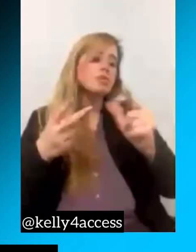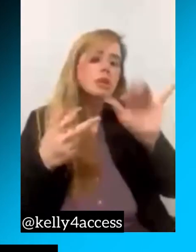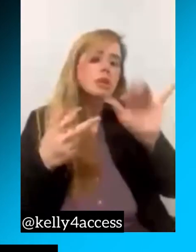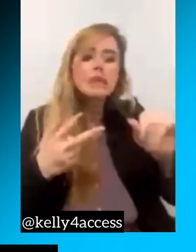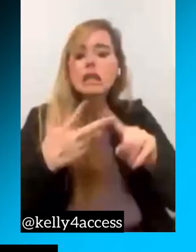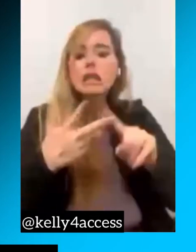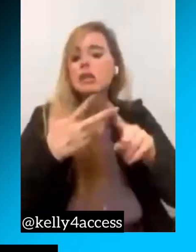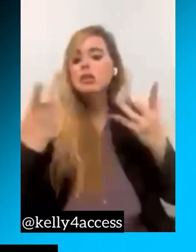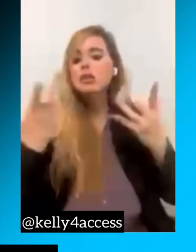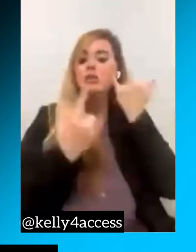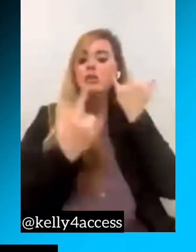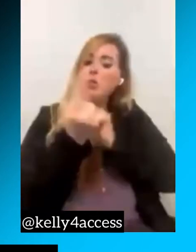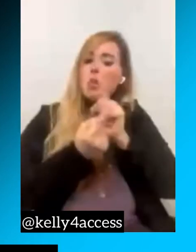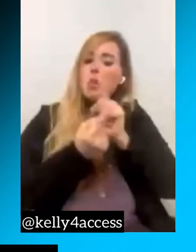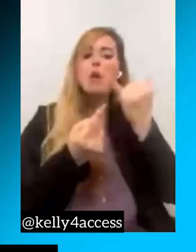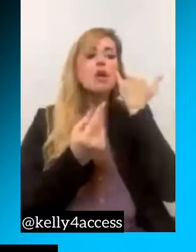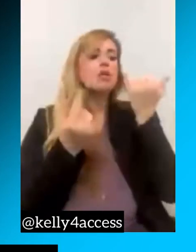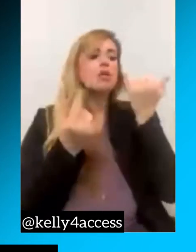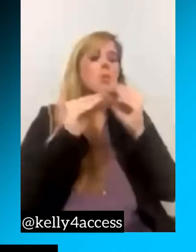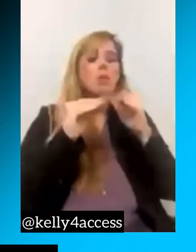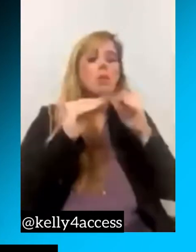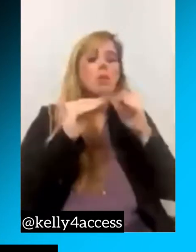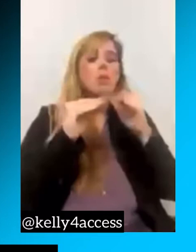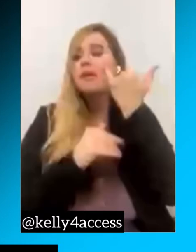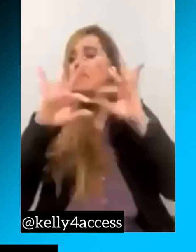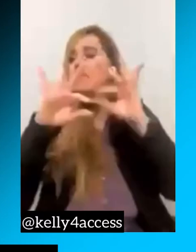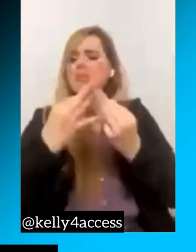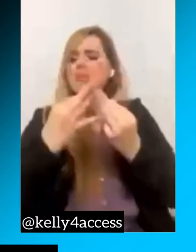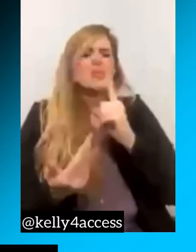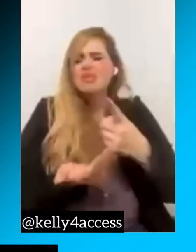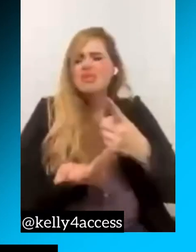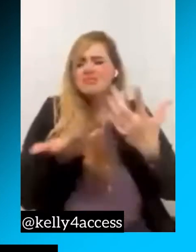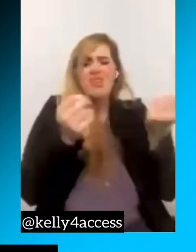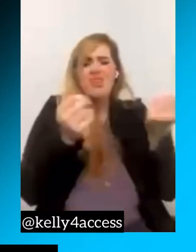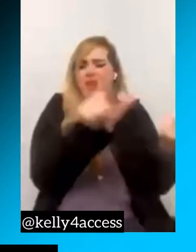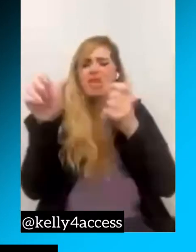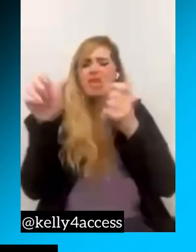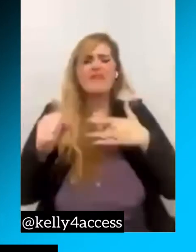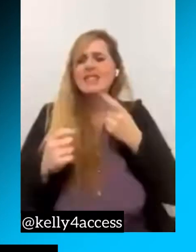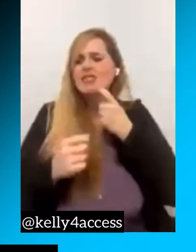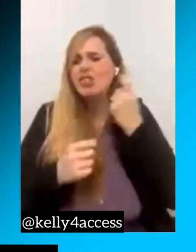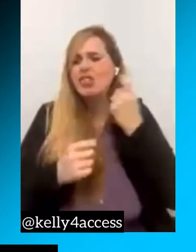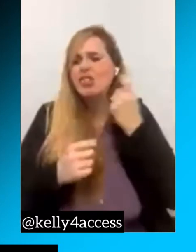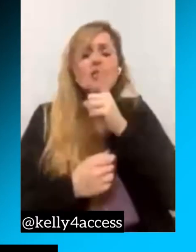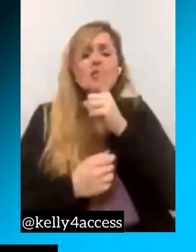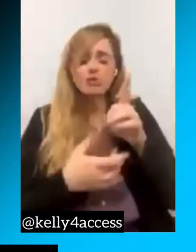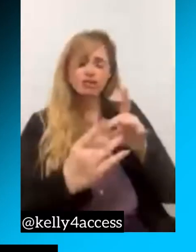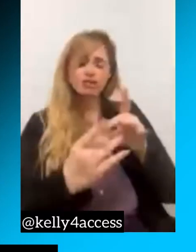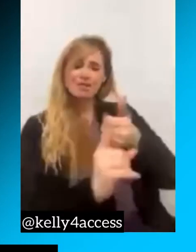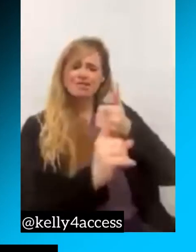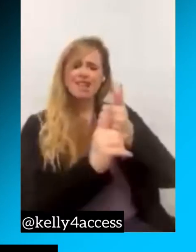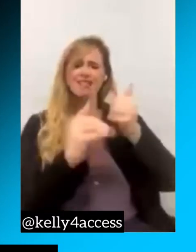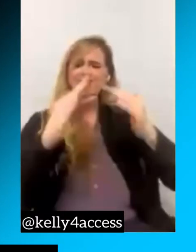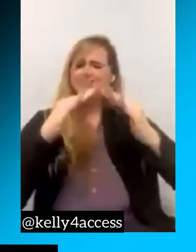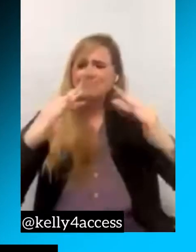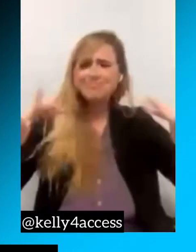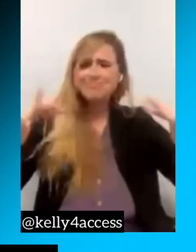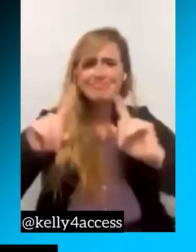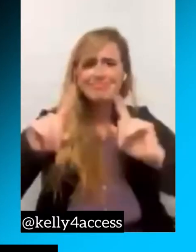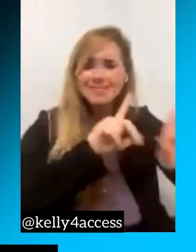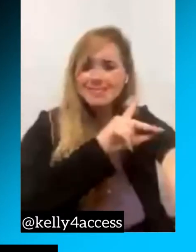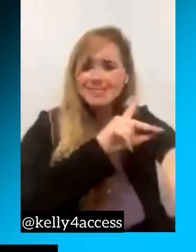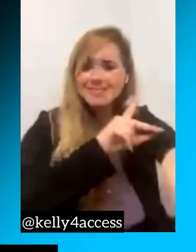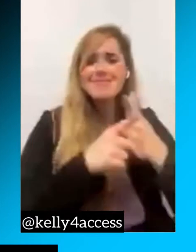be long term? We don't know that. Relationships are so diverse and so complicated. There's no way of knowing what's going to work, what's